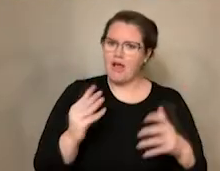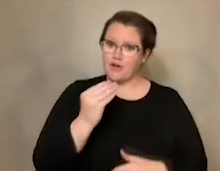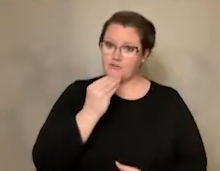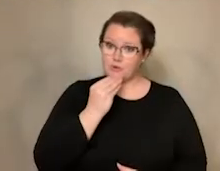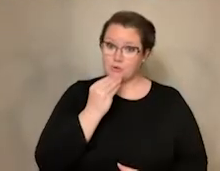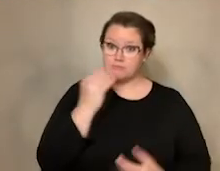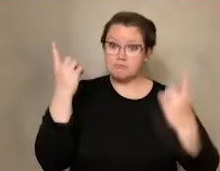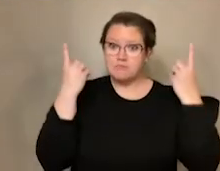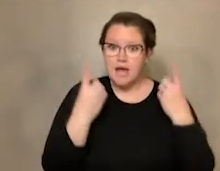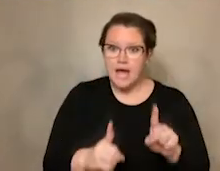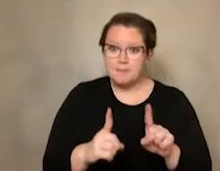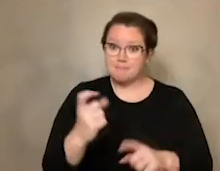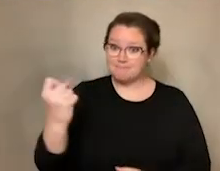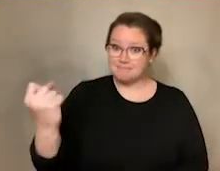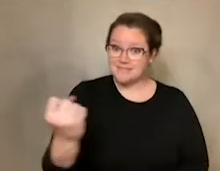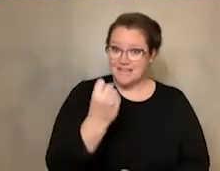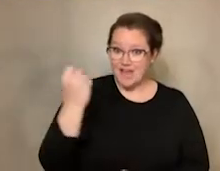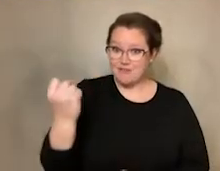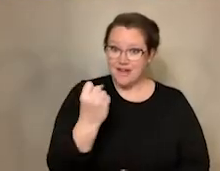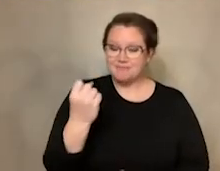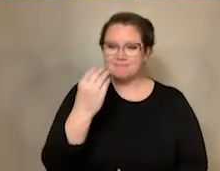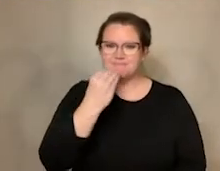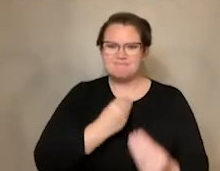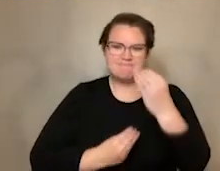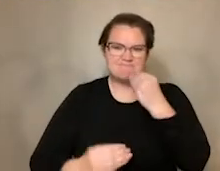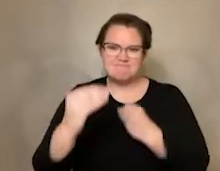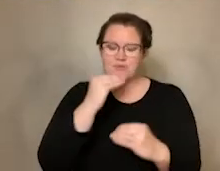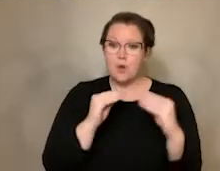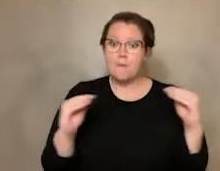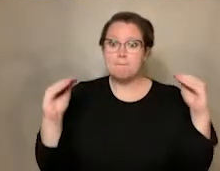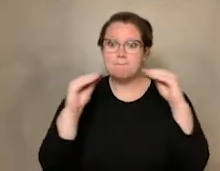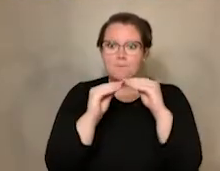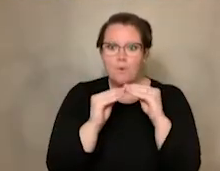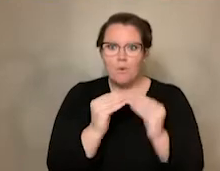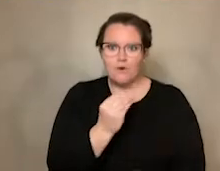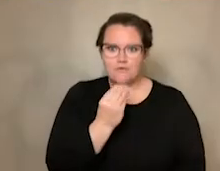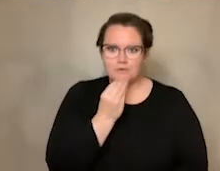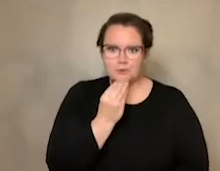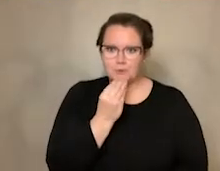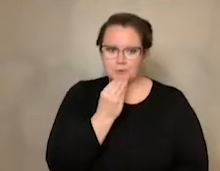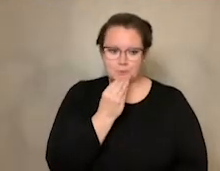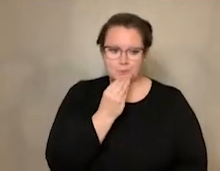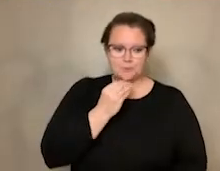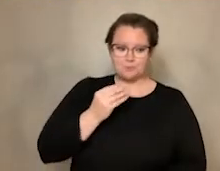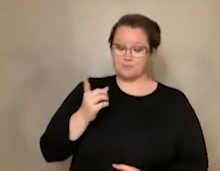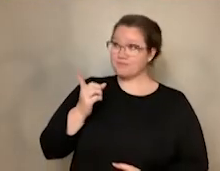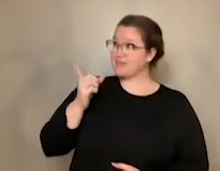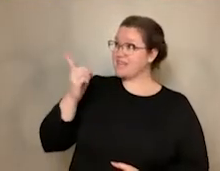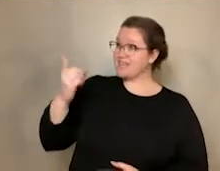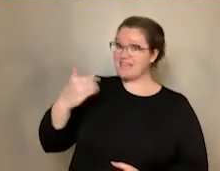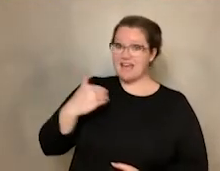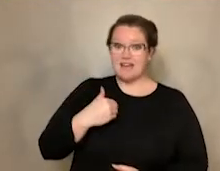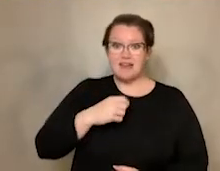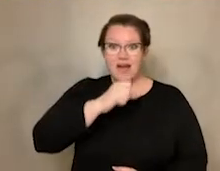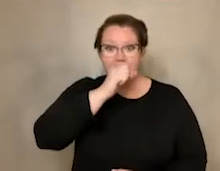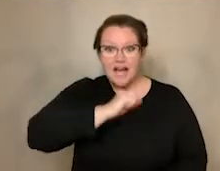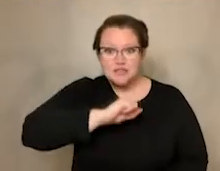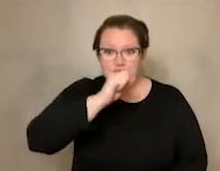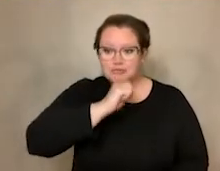so on Saturday, he ate even more food. He had some ice